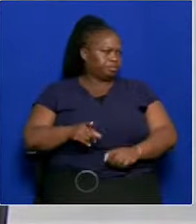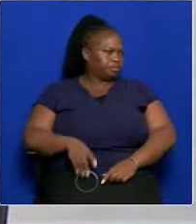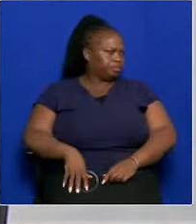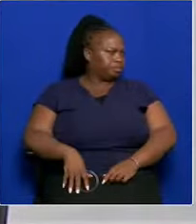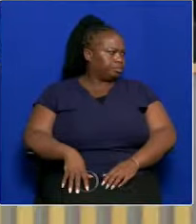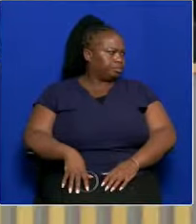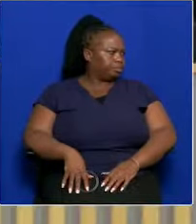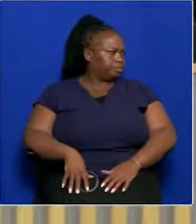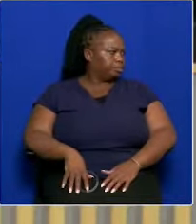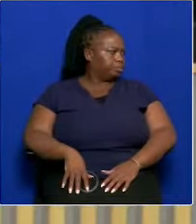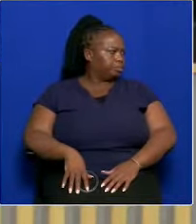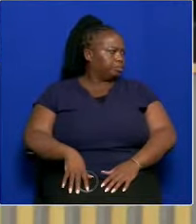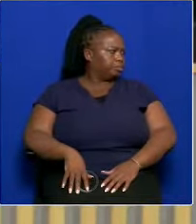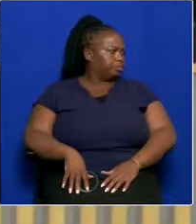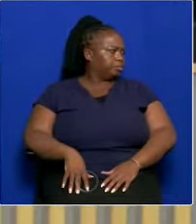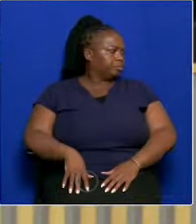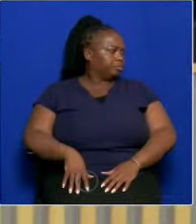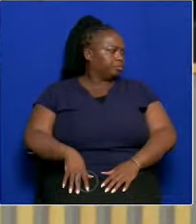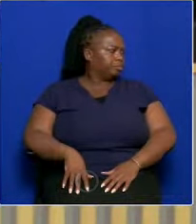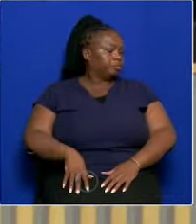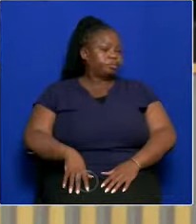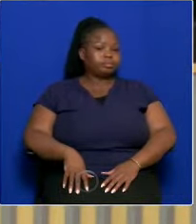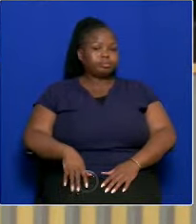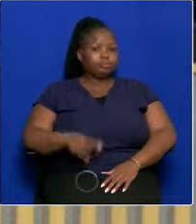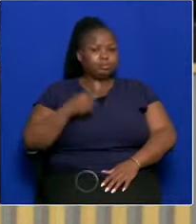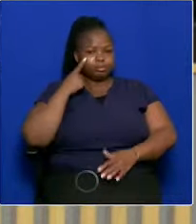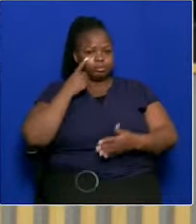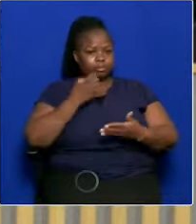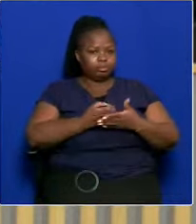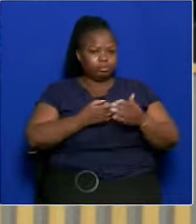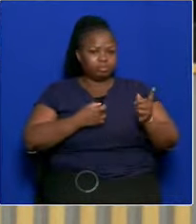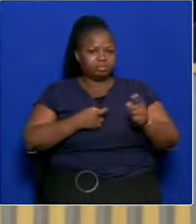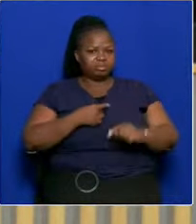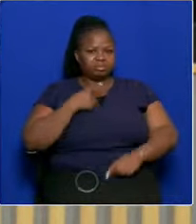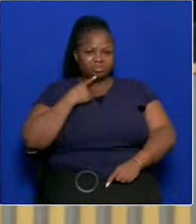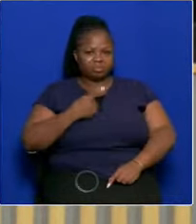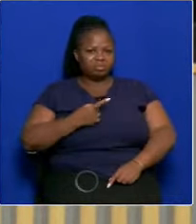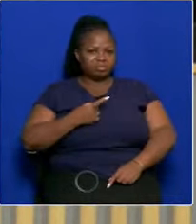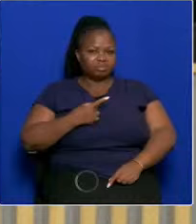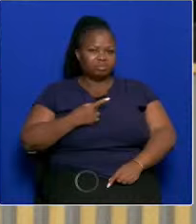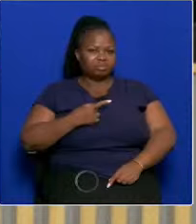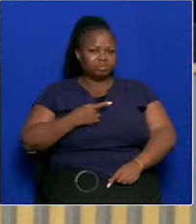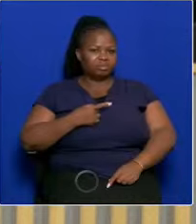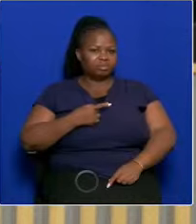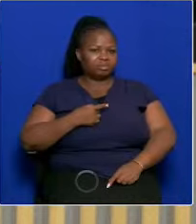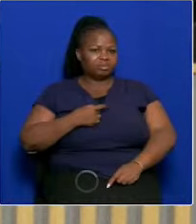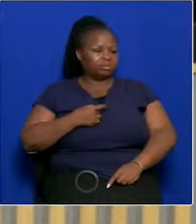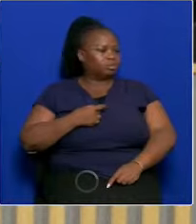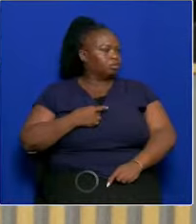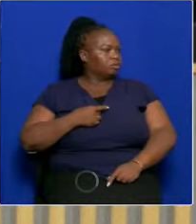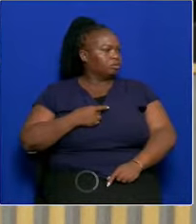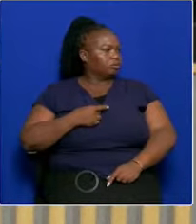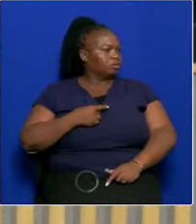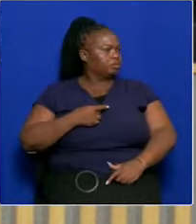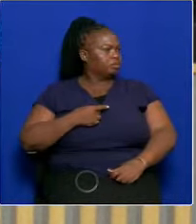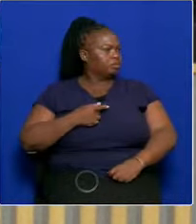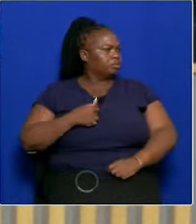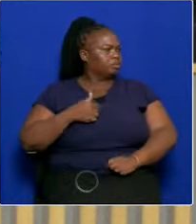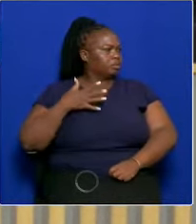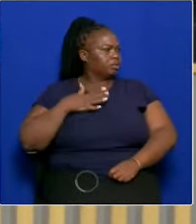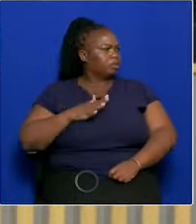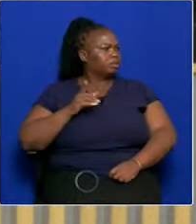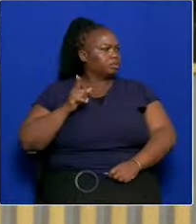In your evidence was that nuisance. You're just telling him there's that nuisance. And I want to explore that further. I